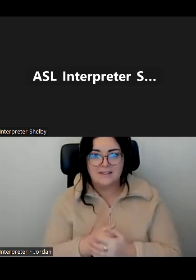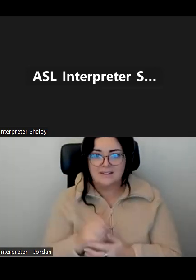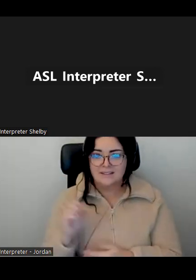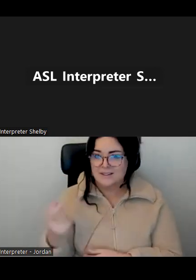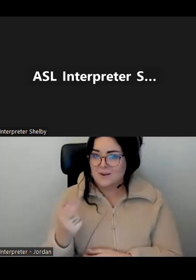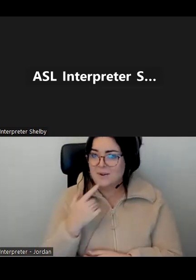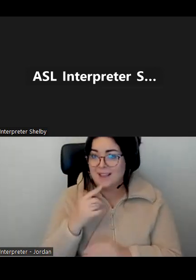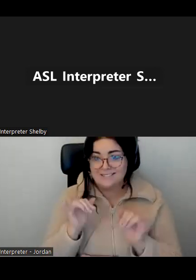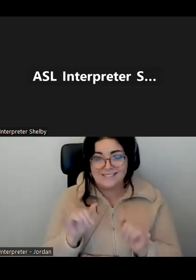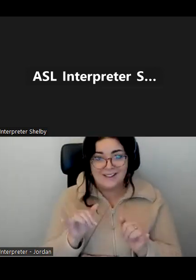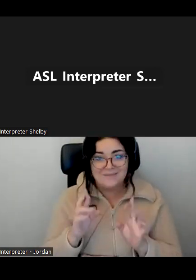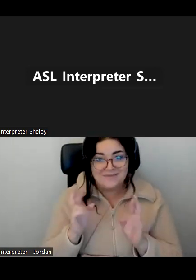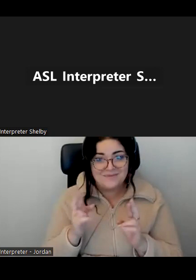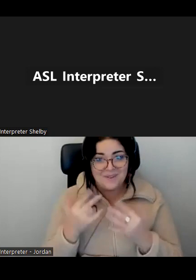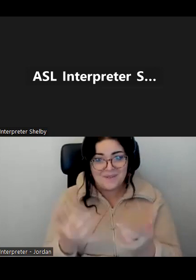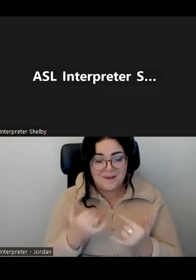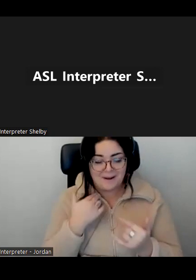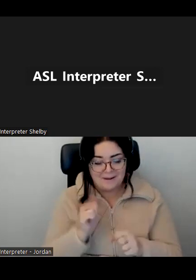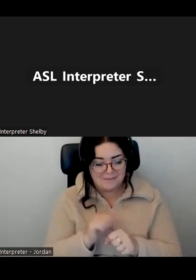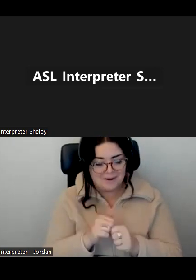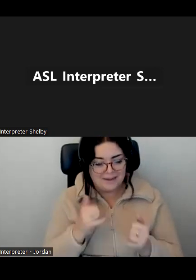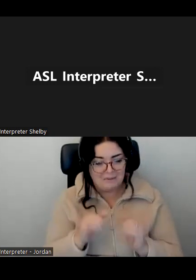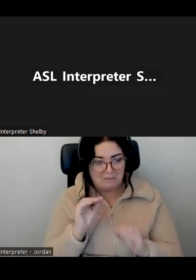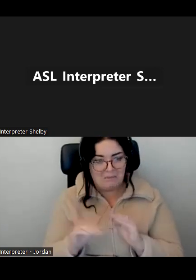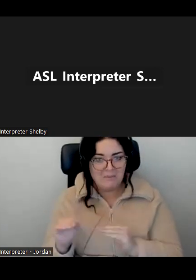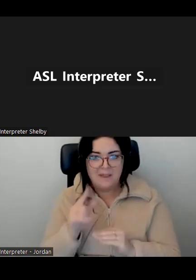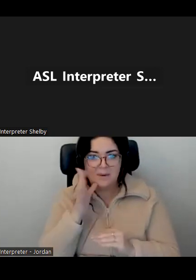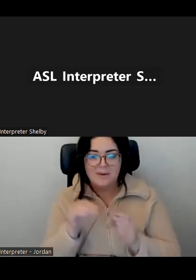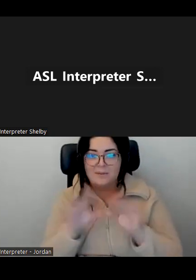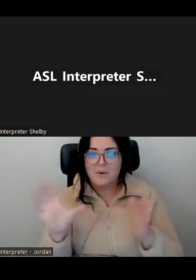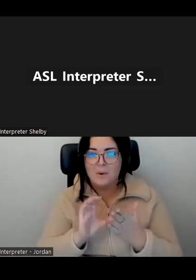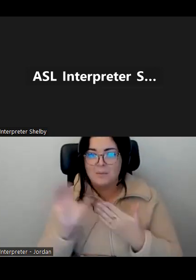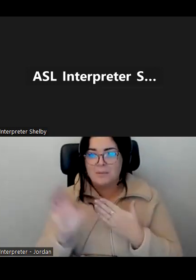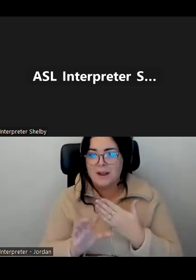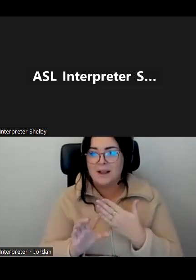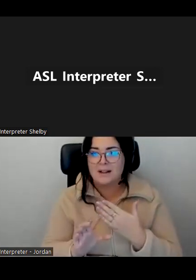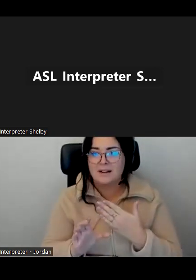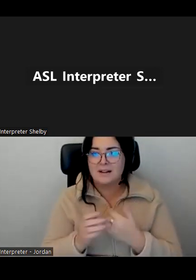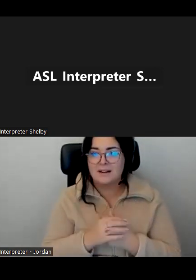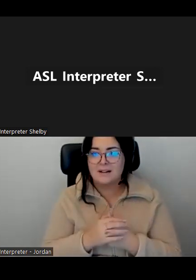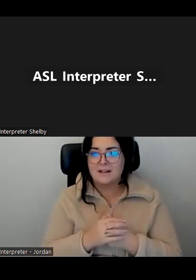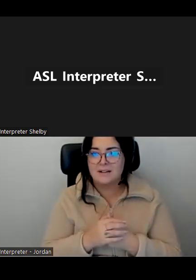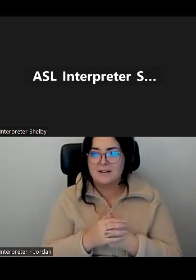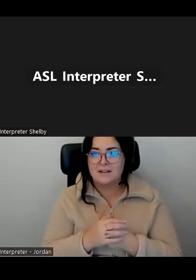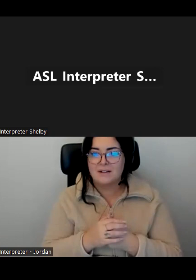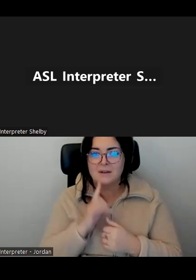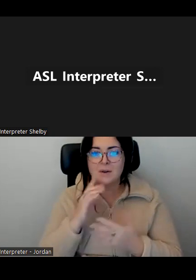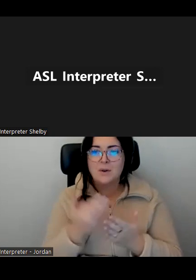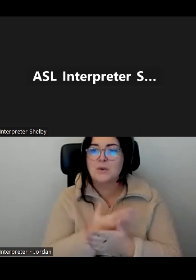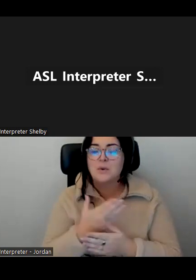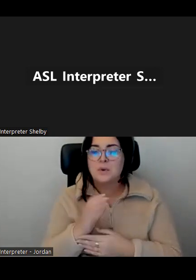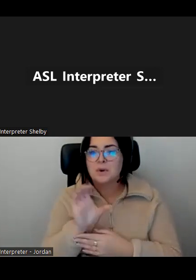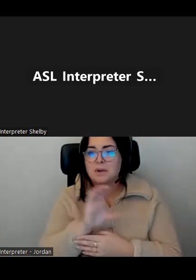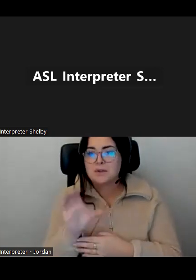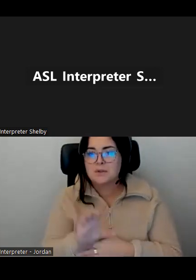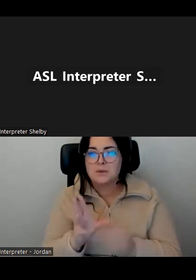say stay tuned. I'm working on that. So we're going to be releasing a calendar with our upcoming Zoom meetings in December